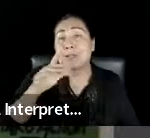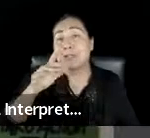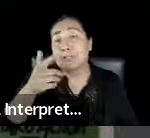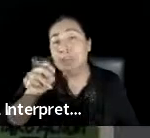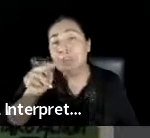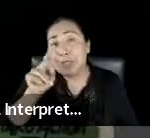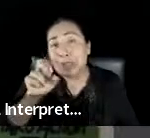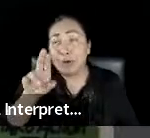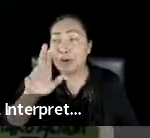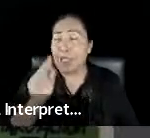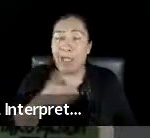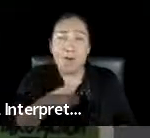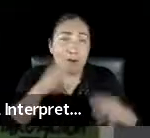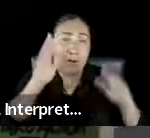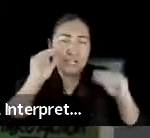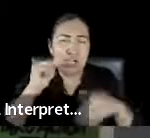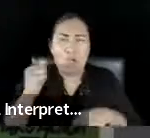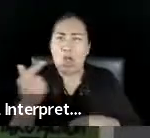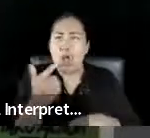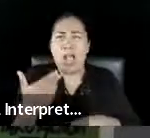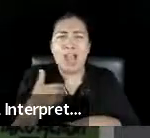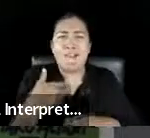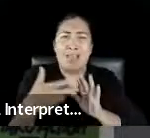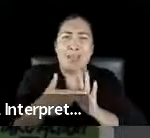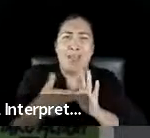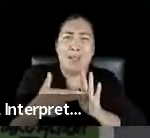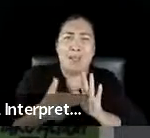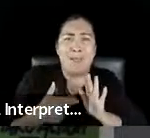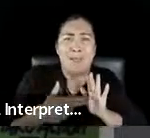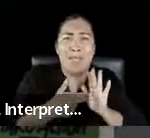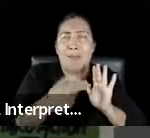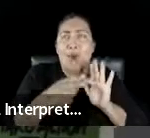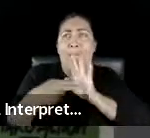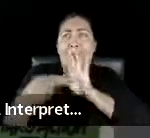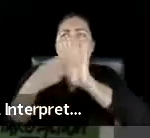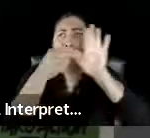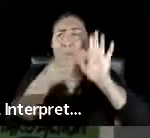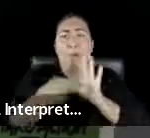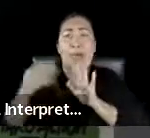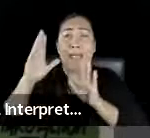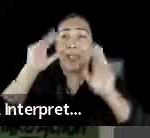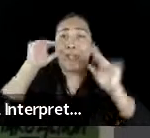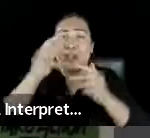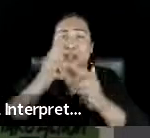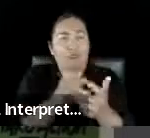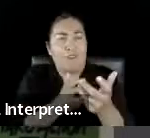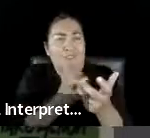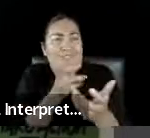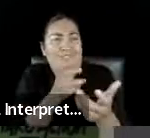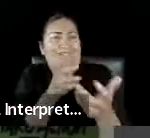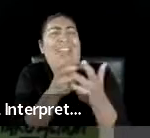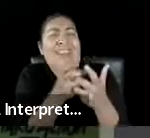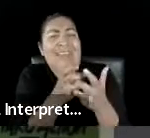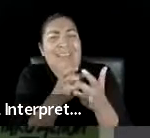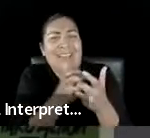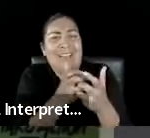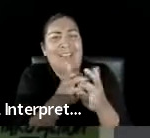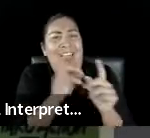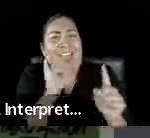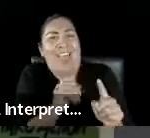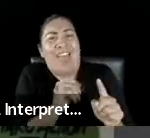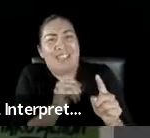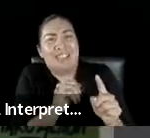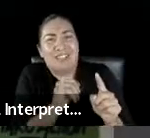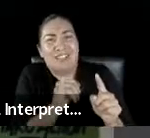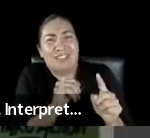us. We all have labels. We've all been expected to, fit into that box. And sometimes, or most